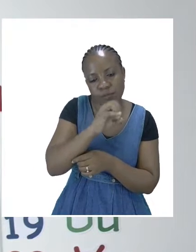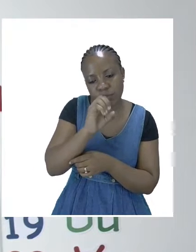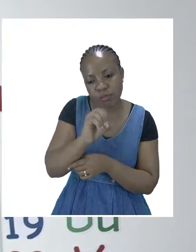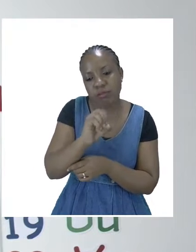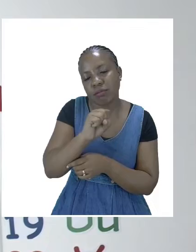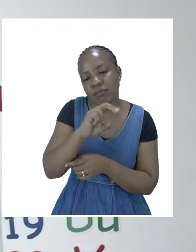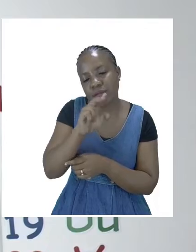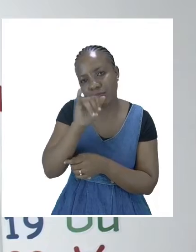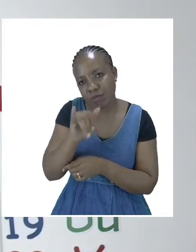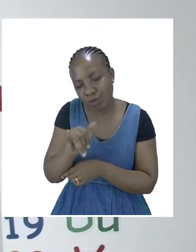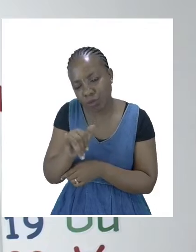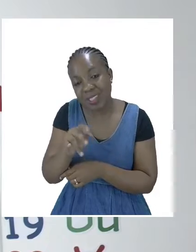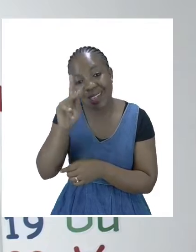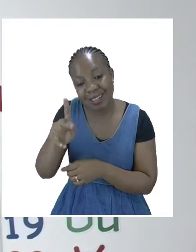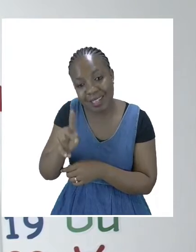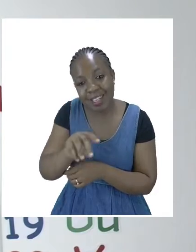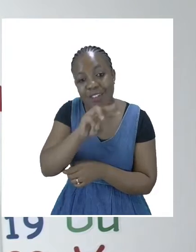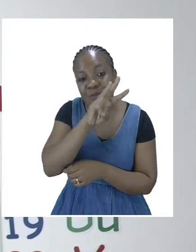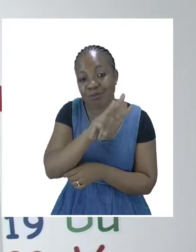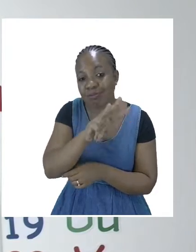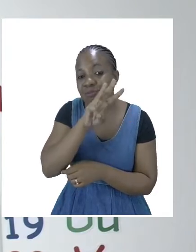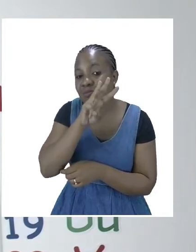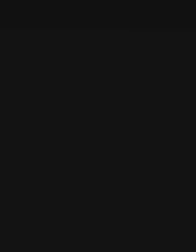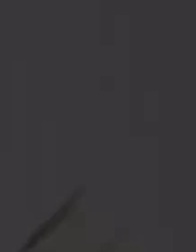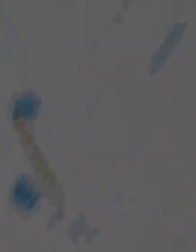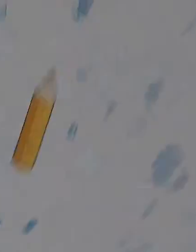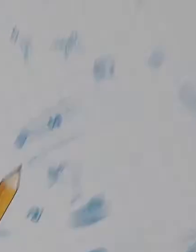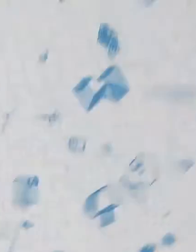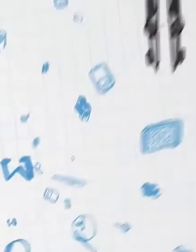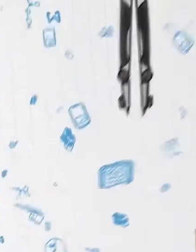our website, Zoshi Online.